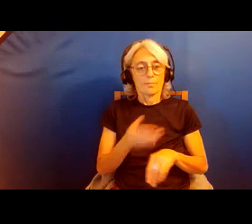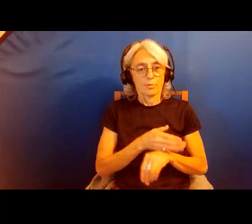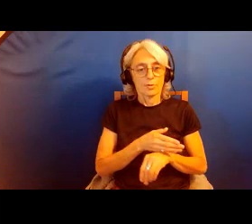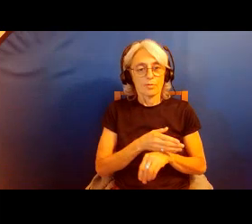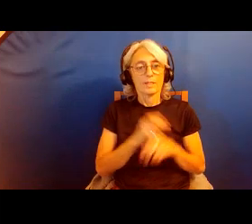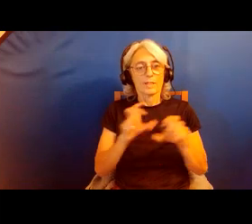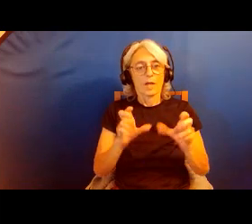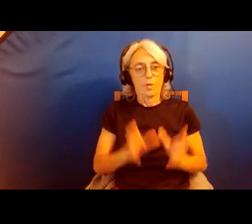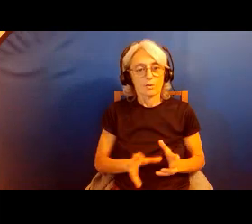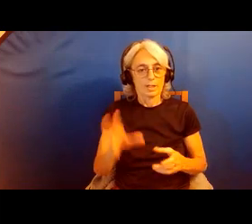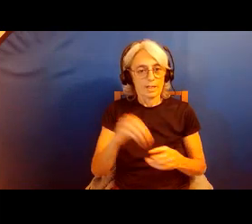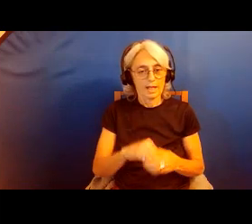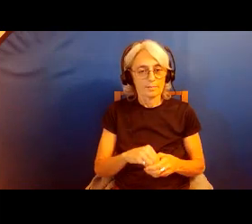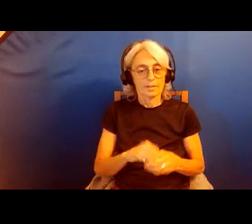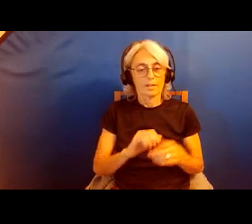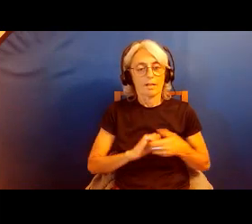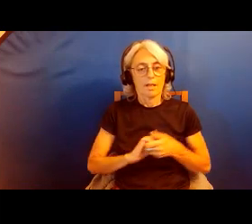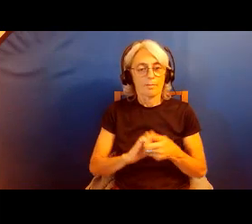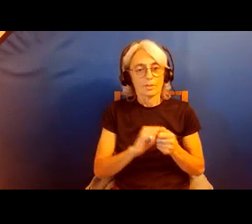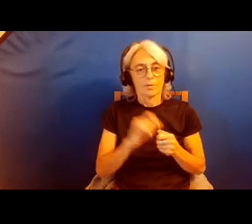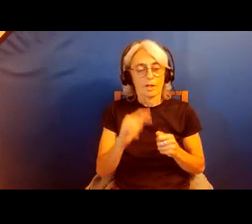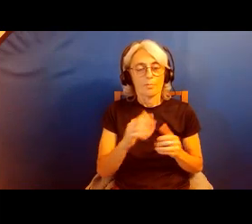and collaboration with our airport partners.